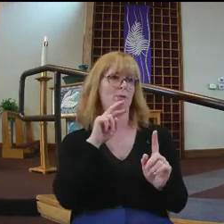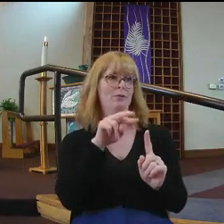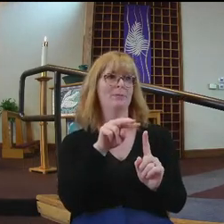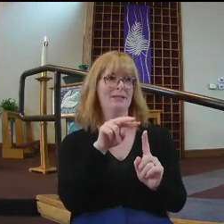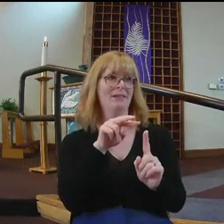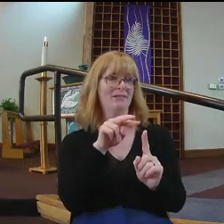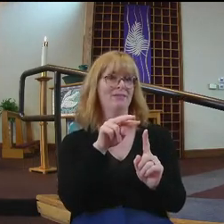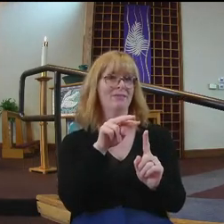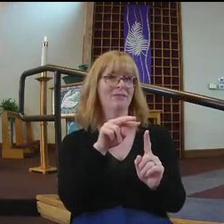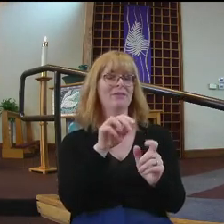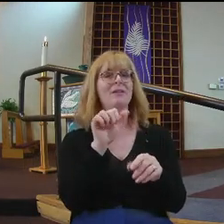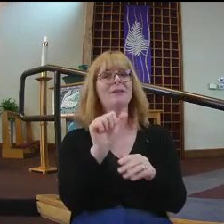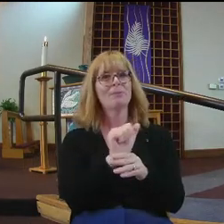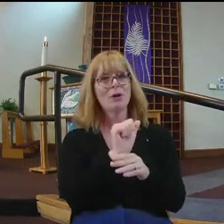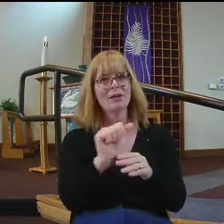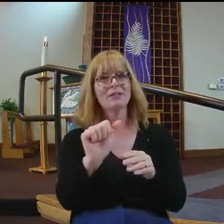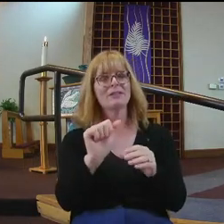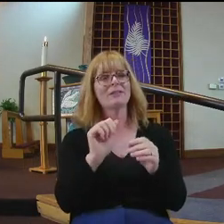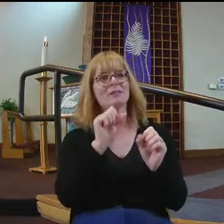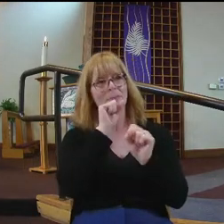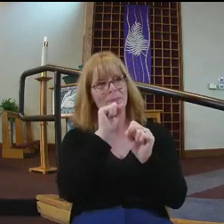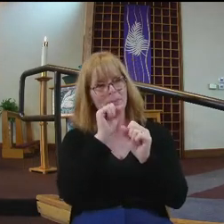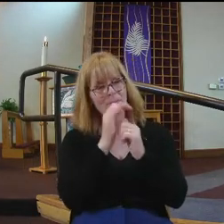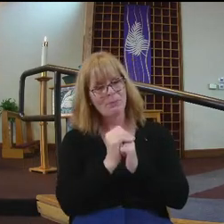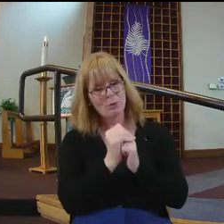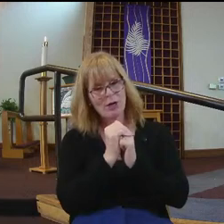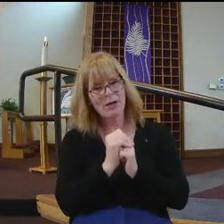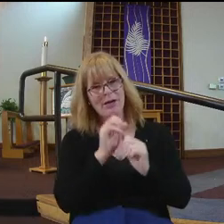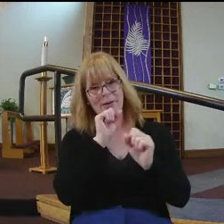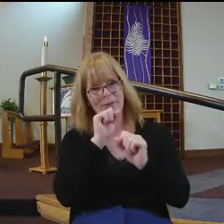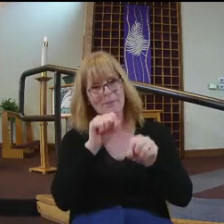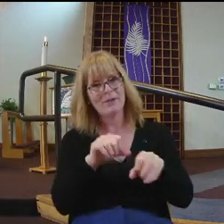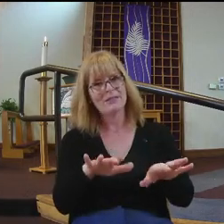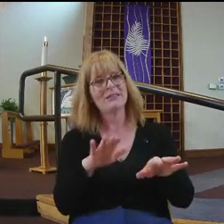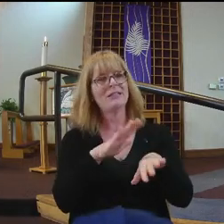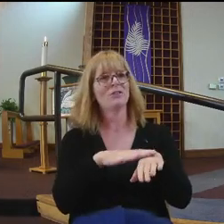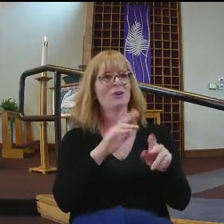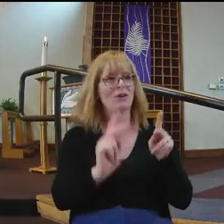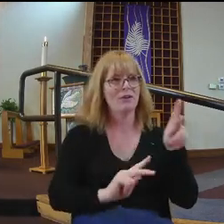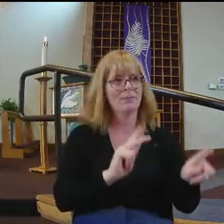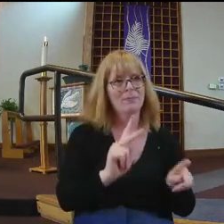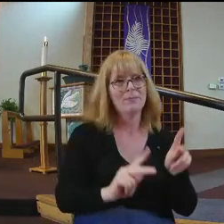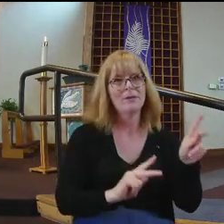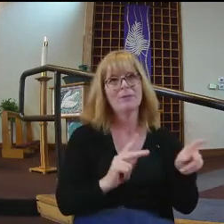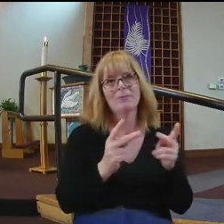Practice praying blessings upon the people, places, and things